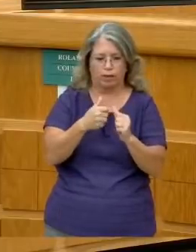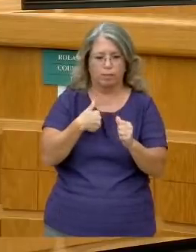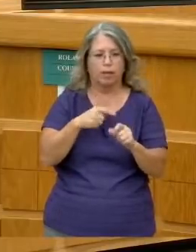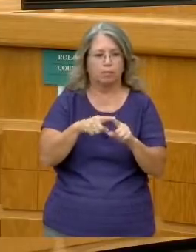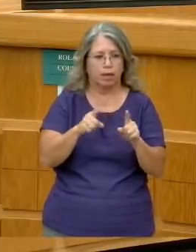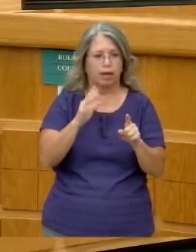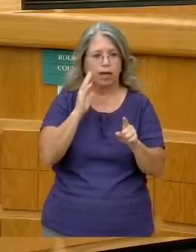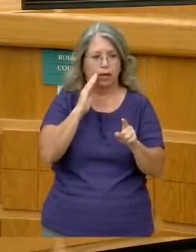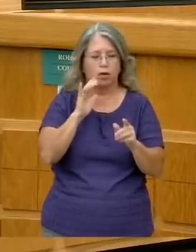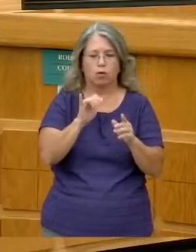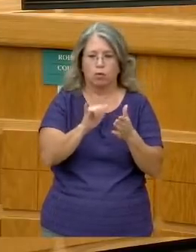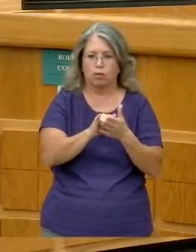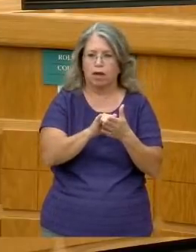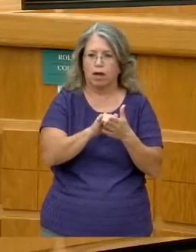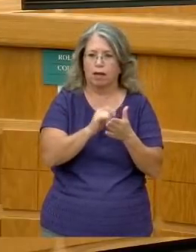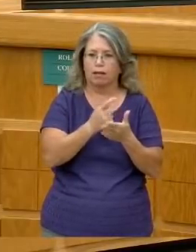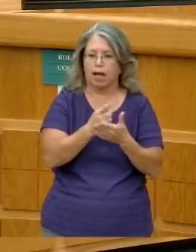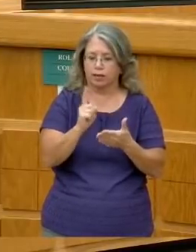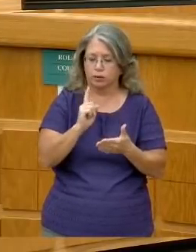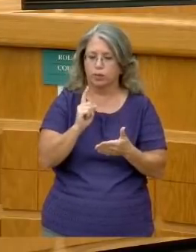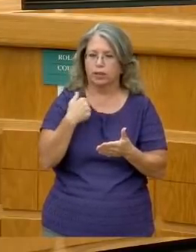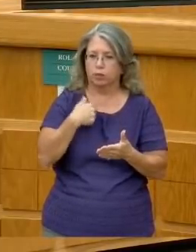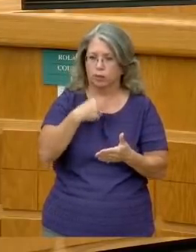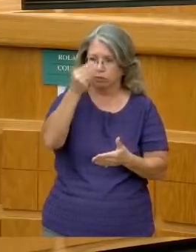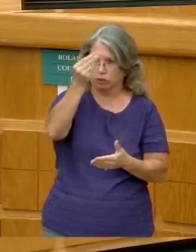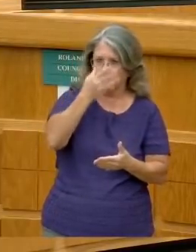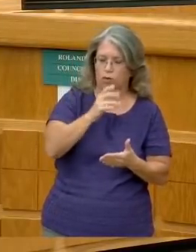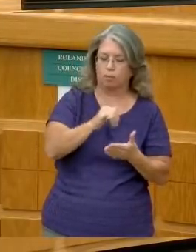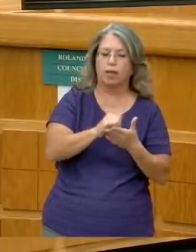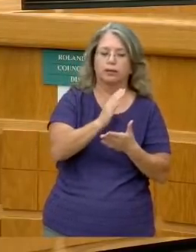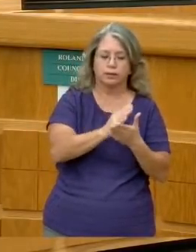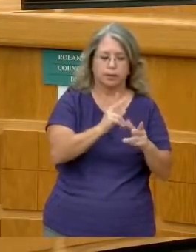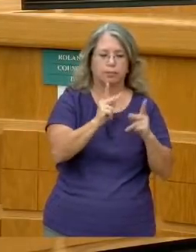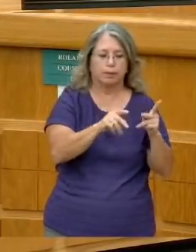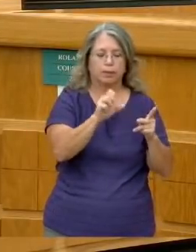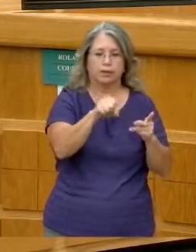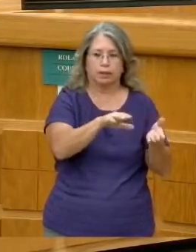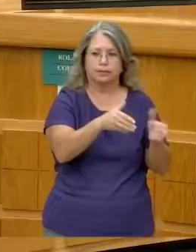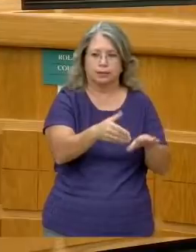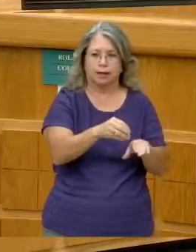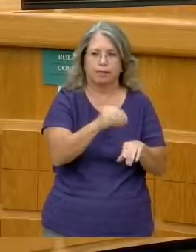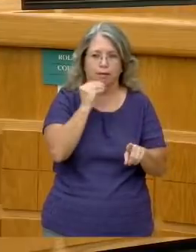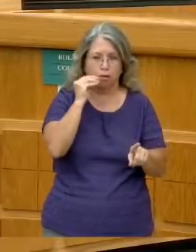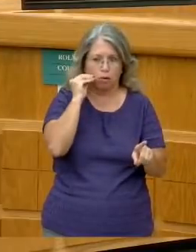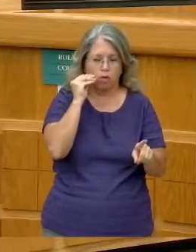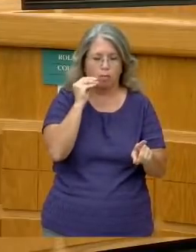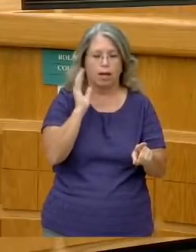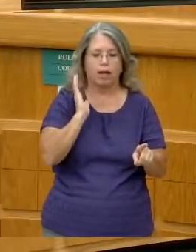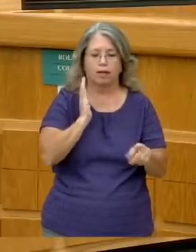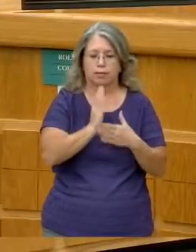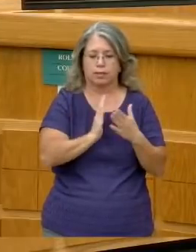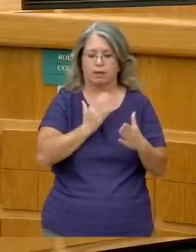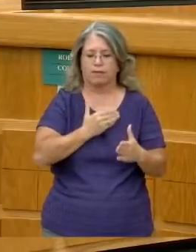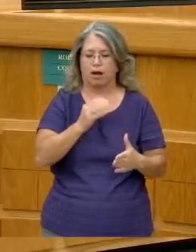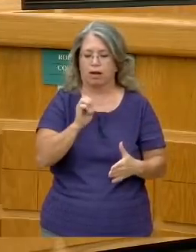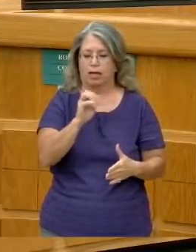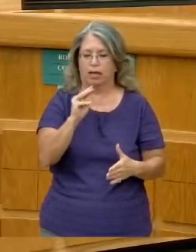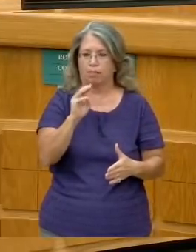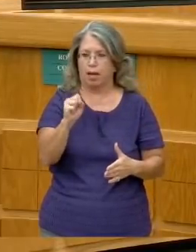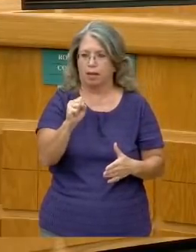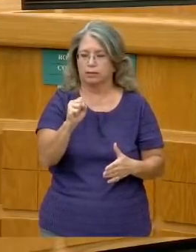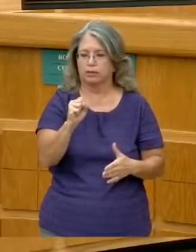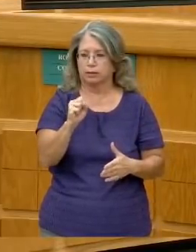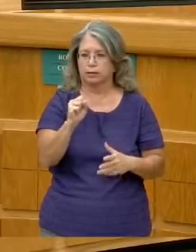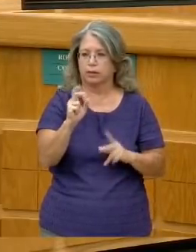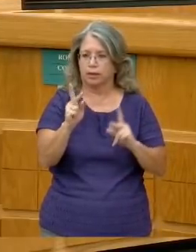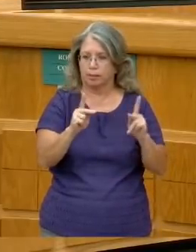Mm-hmm. And some of our EMS staff actually picked them up. And we can have Annette